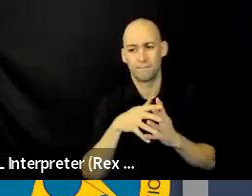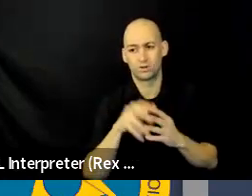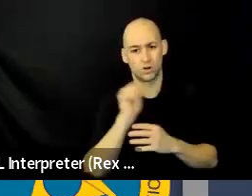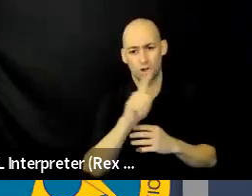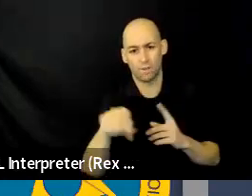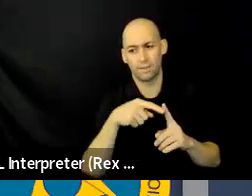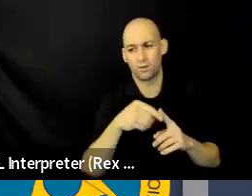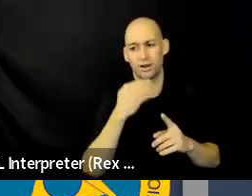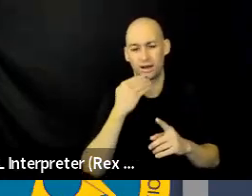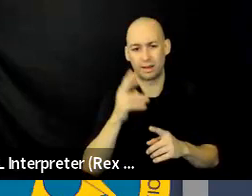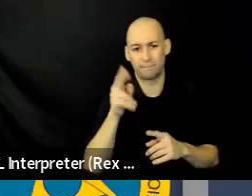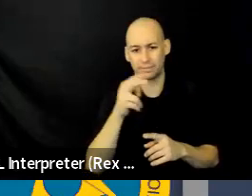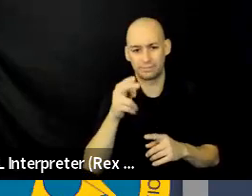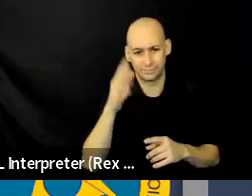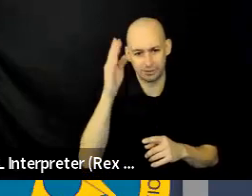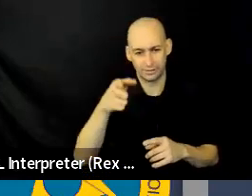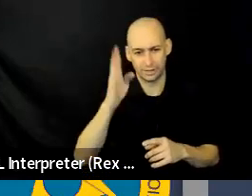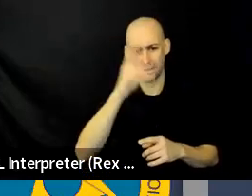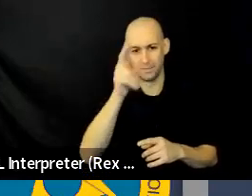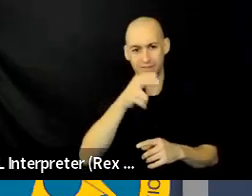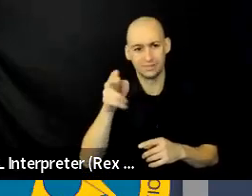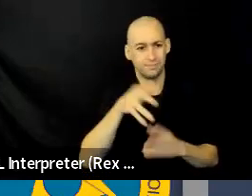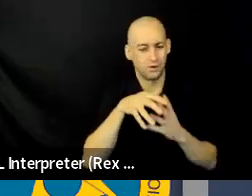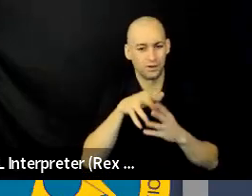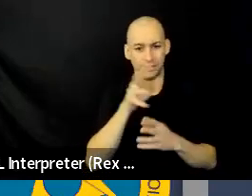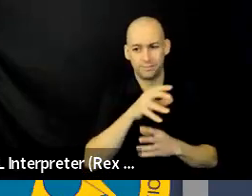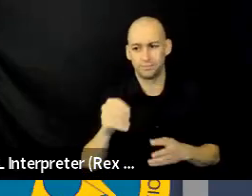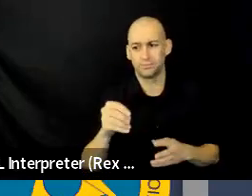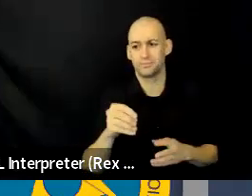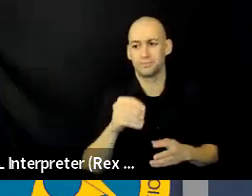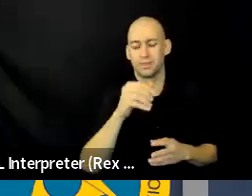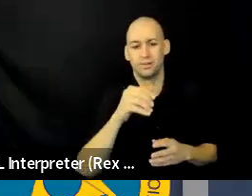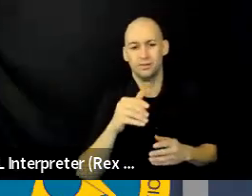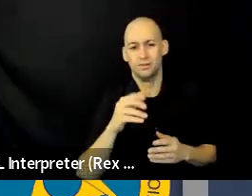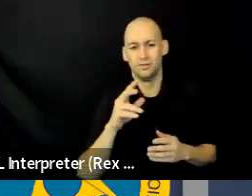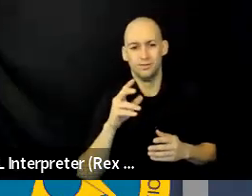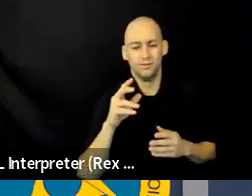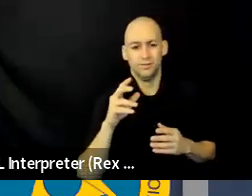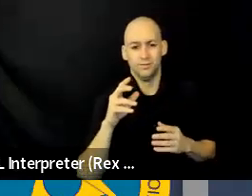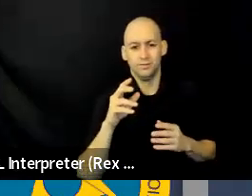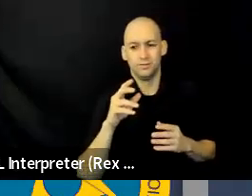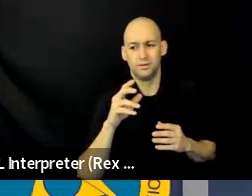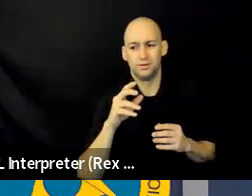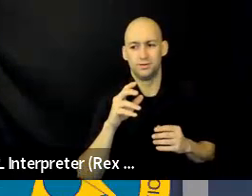and thank you for your hard work. Yeah, I'm very troubled with the project.